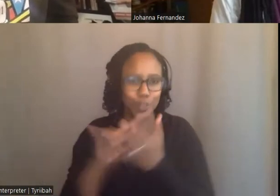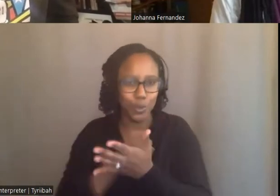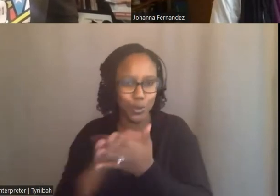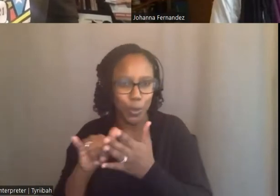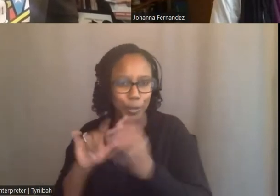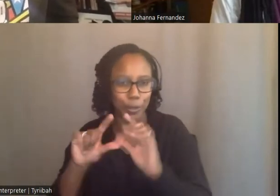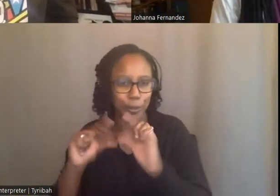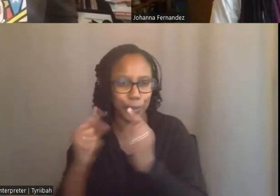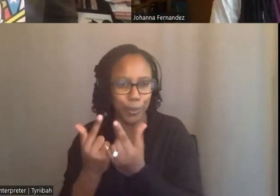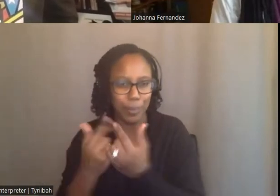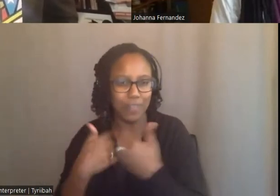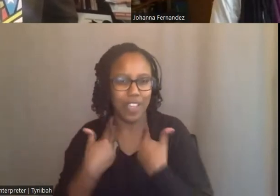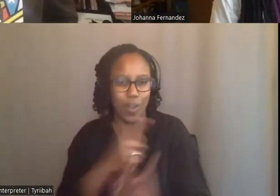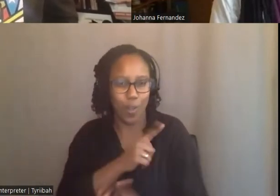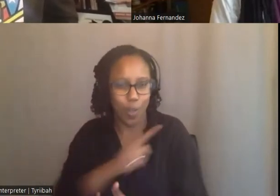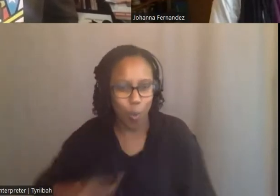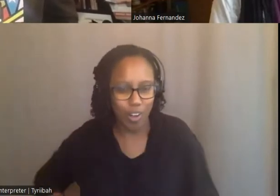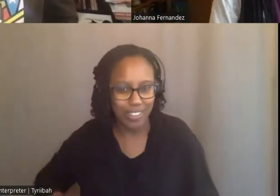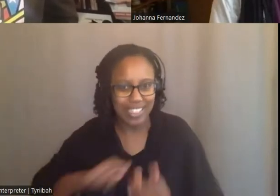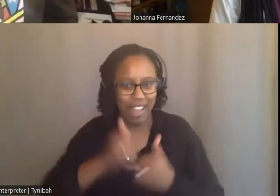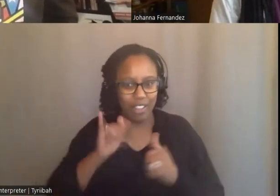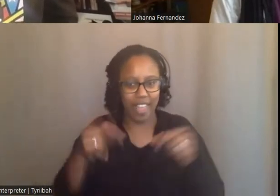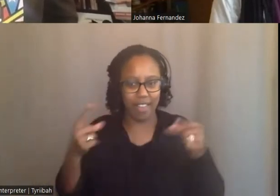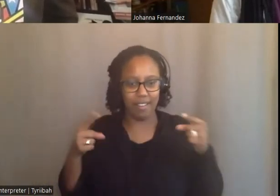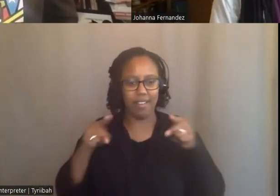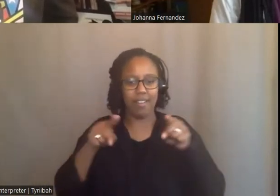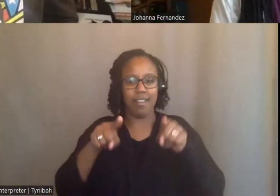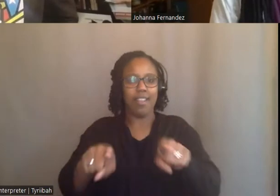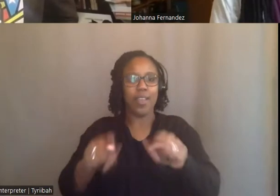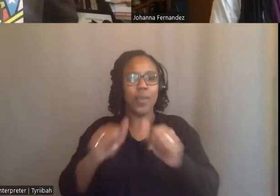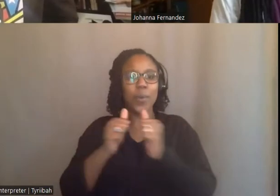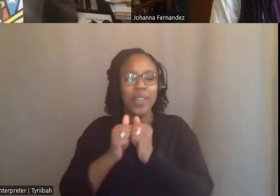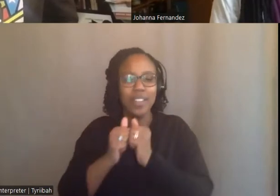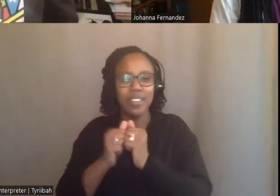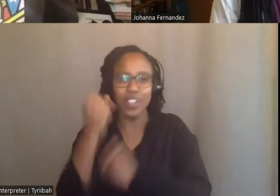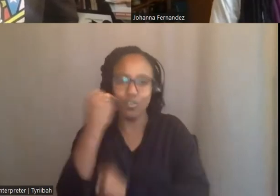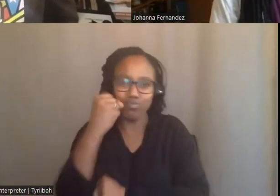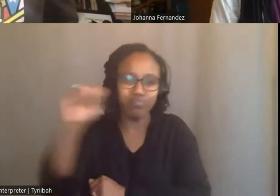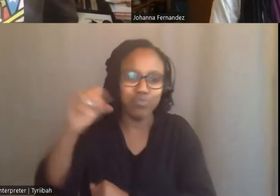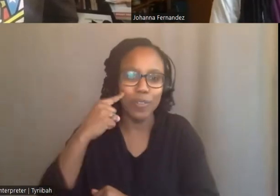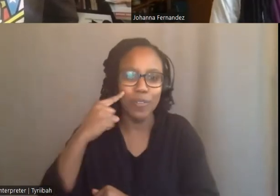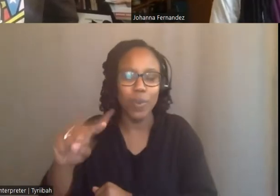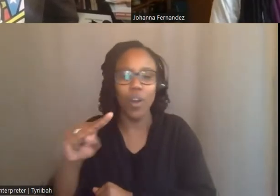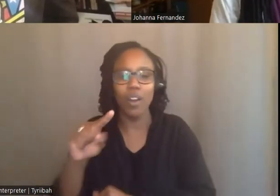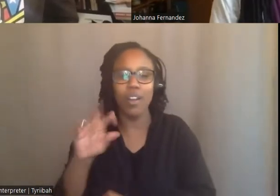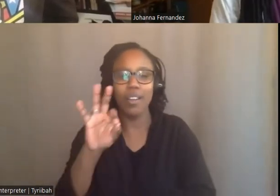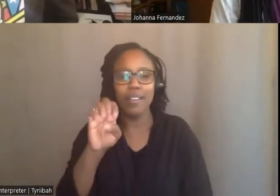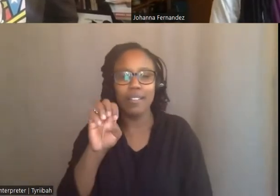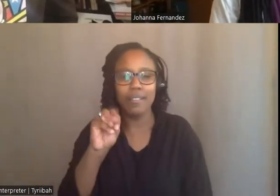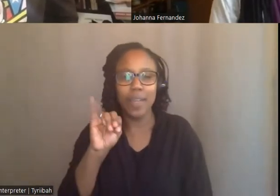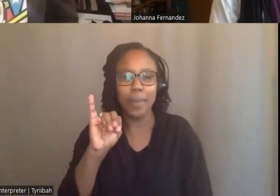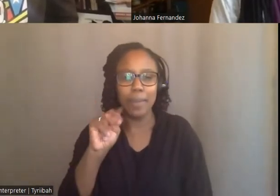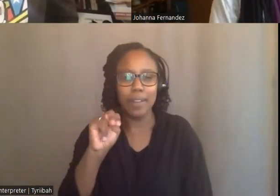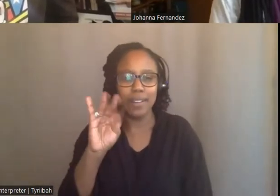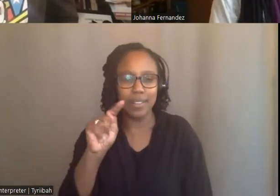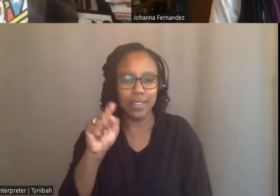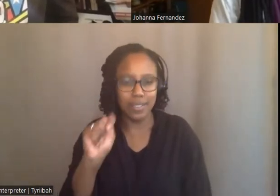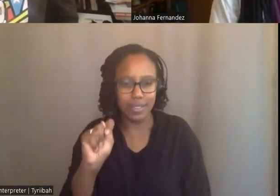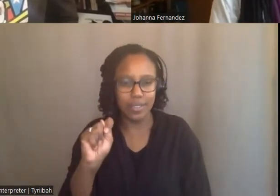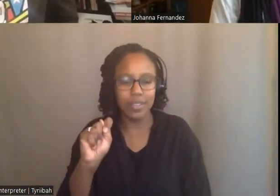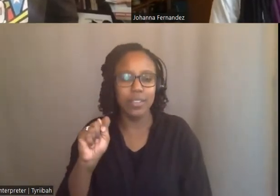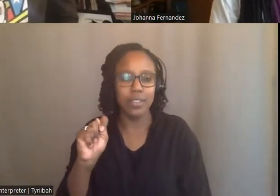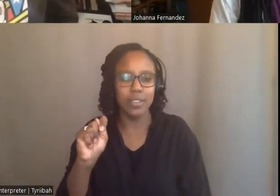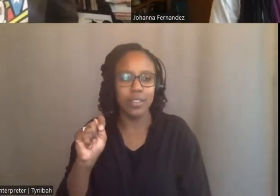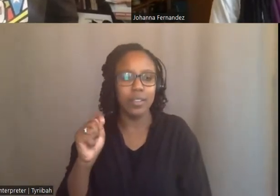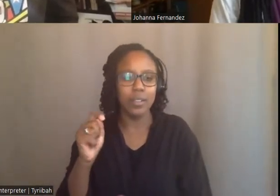the radicalization of the feminist movement. And this shift in consciousness had an impact on the organization. And you write that, quote,